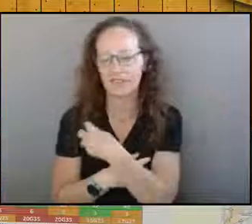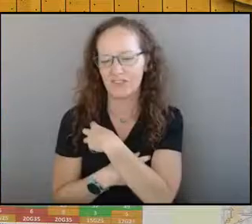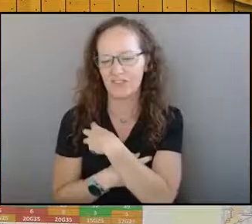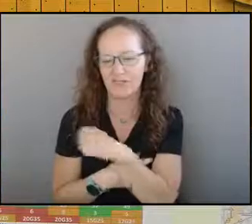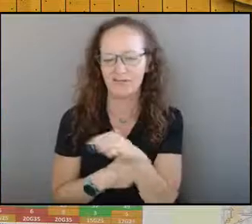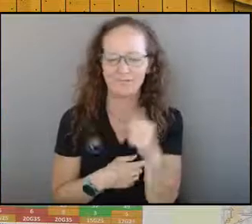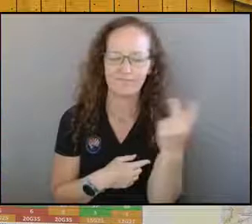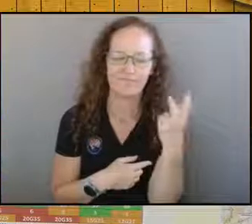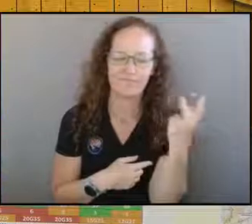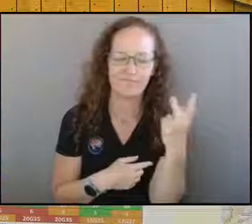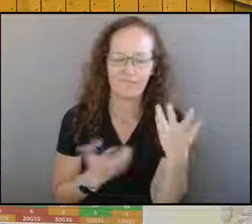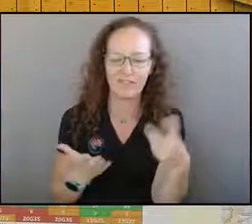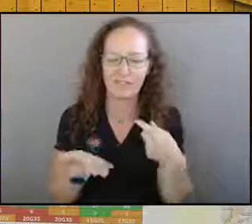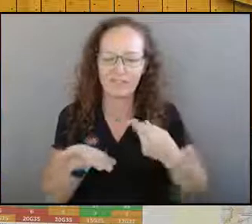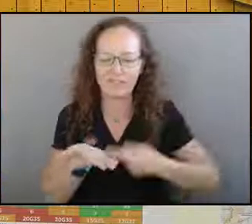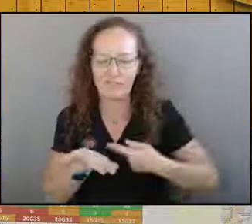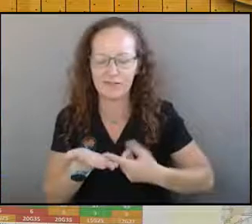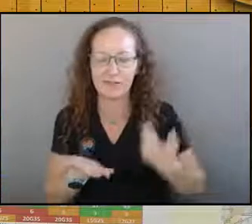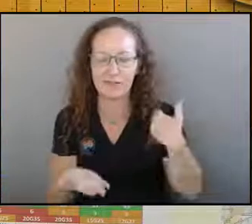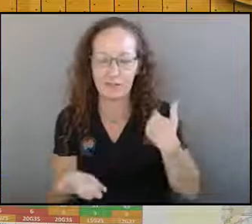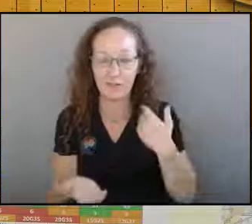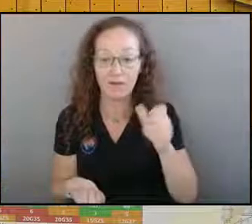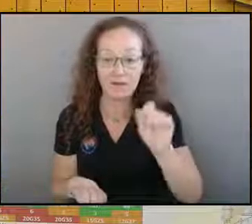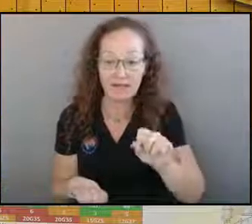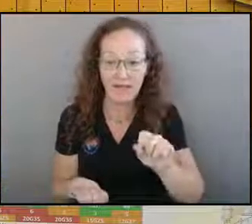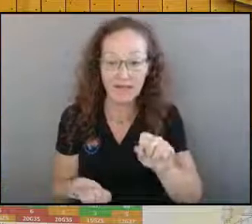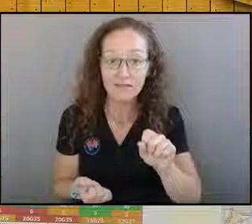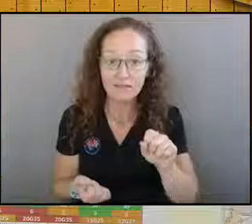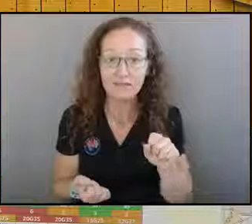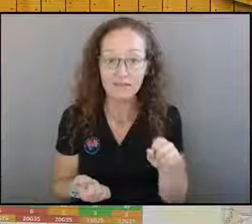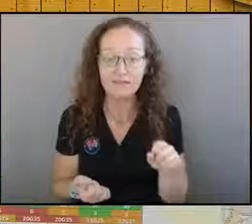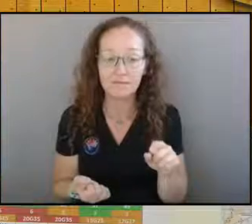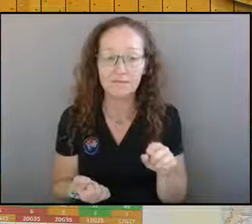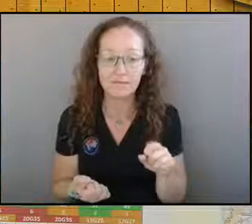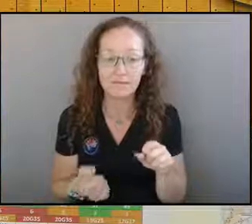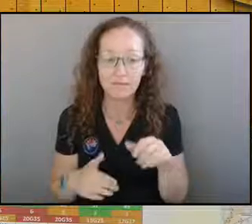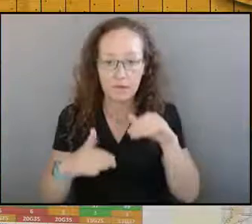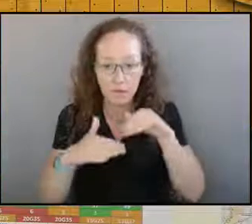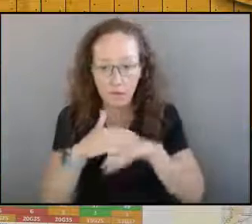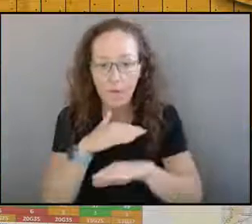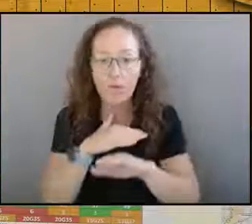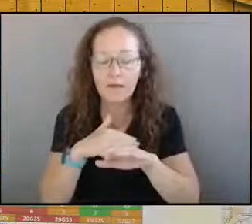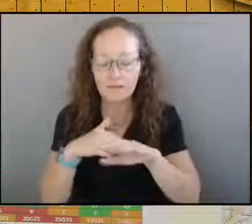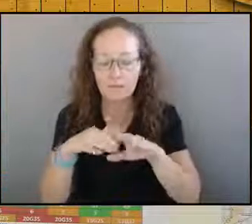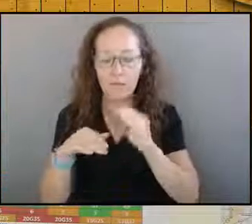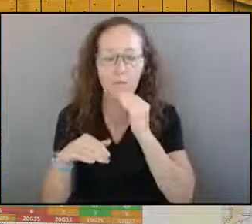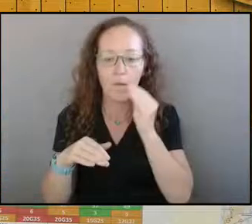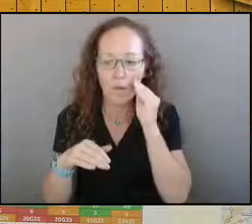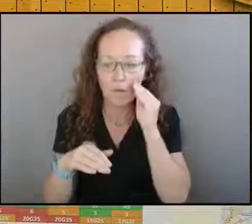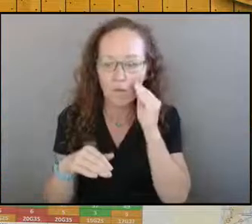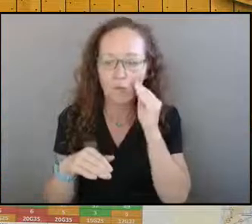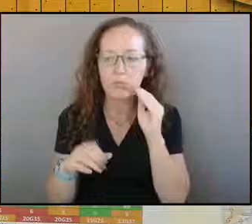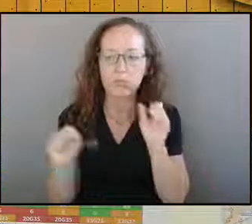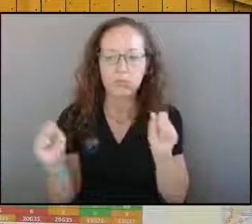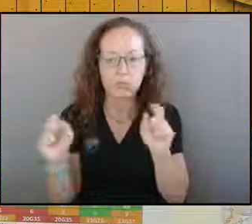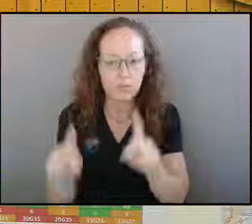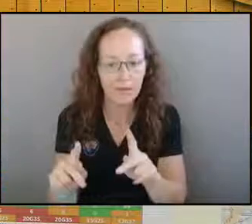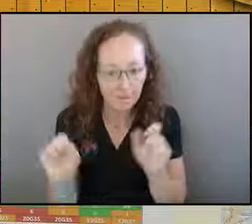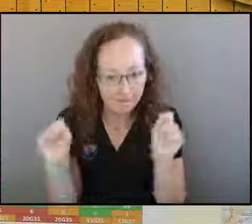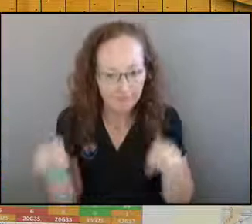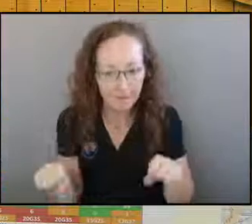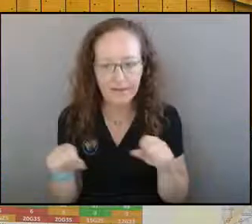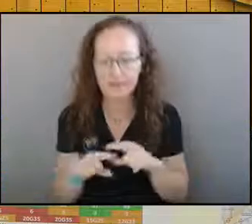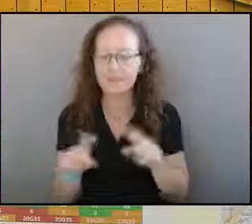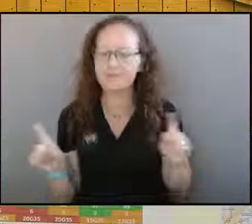before. Yes, you guys are able to are able to go into your homes and begin to repopulate. But again,